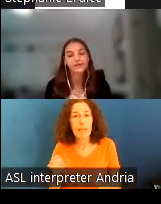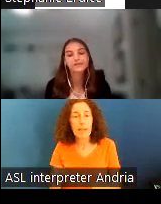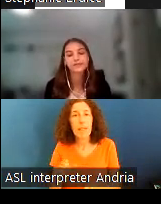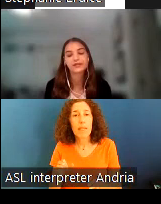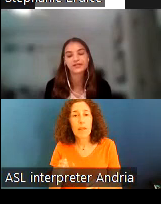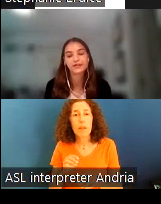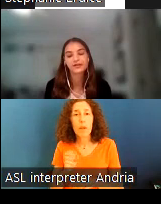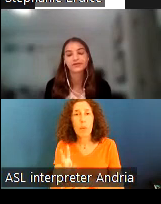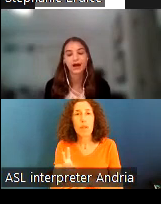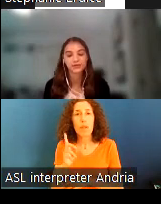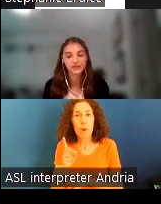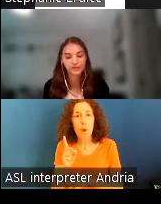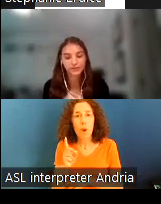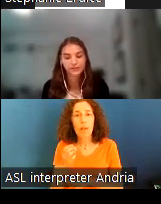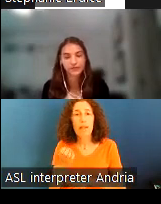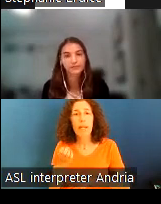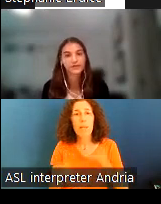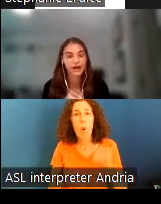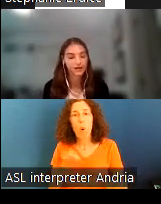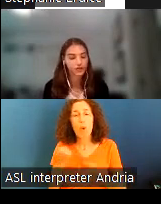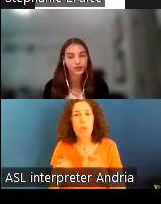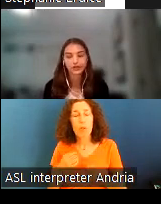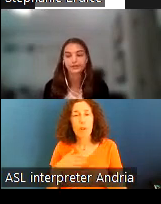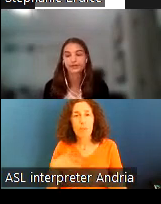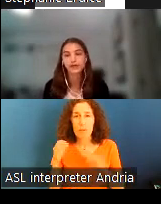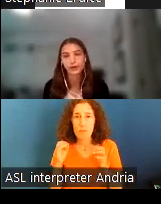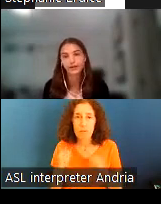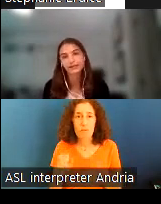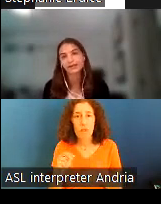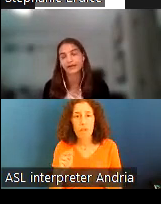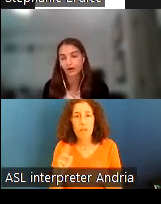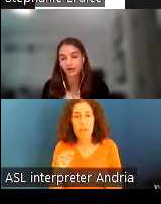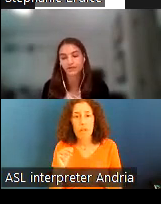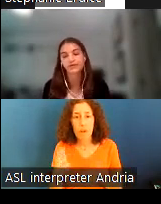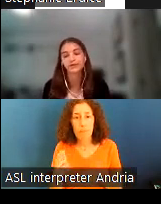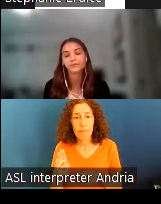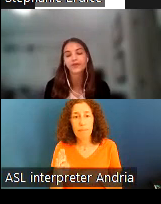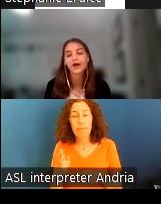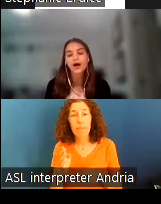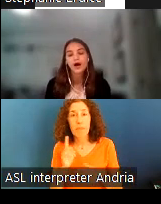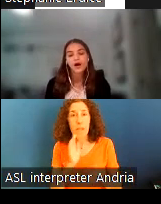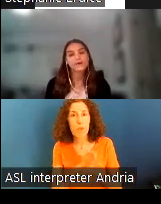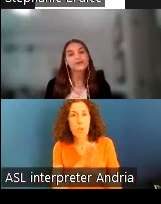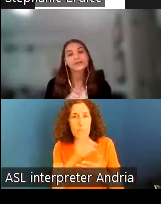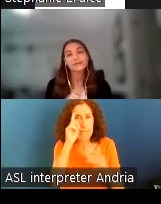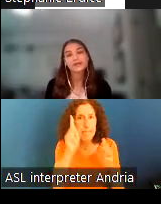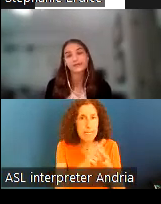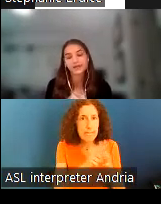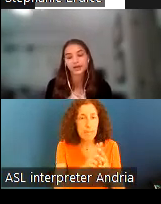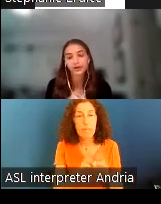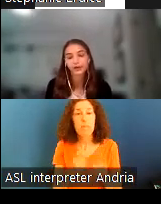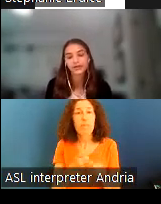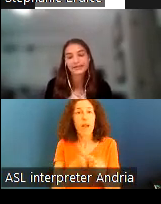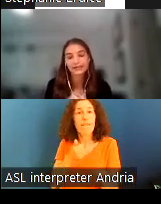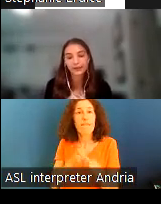And the final symptom cluster is arousal symptoms. So we had intrusion, avoidance, and now we're on to arousal. Arousal